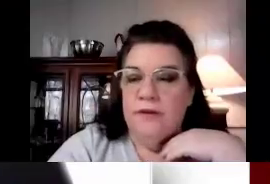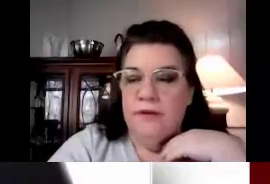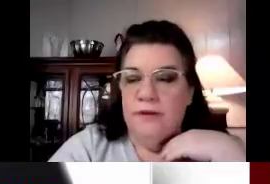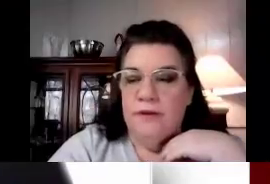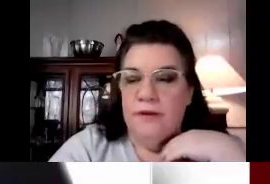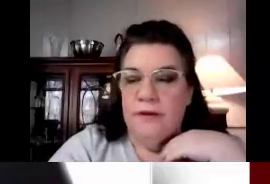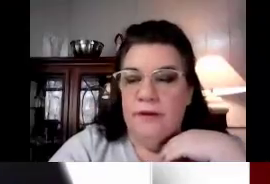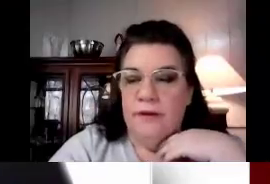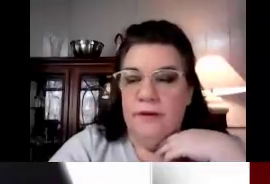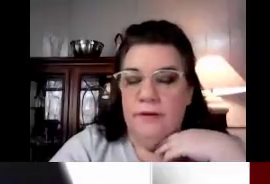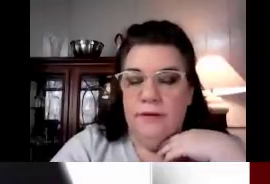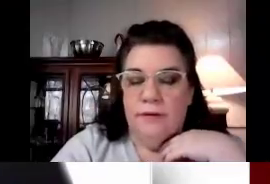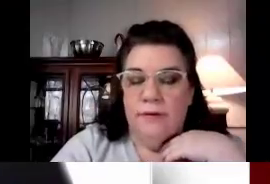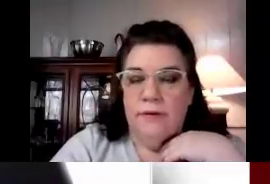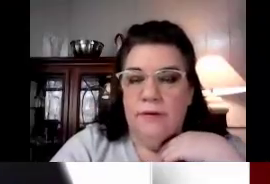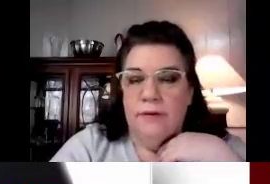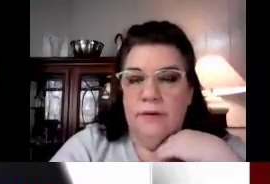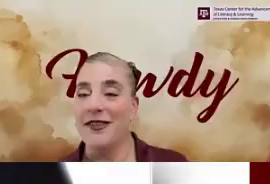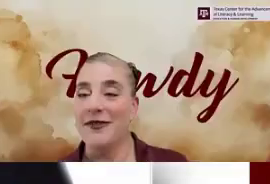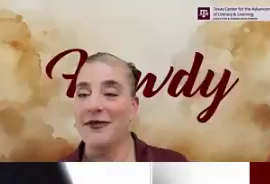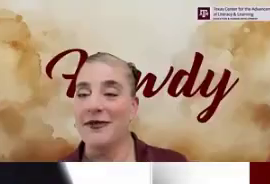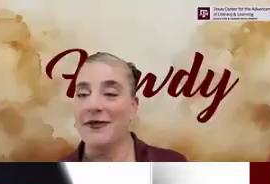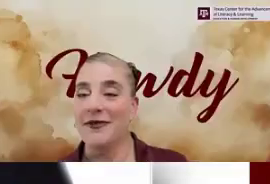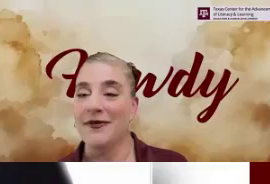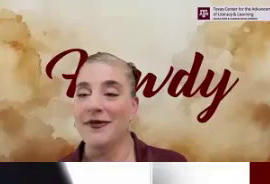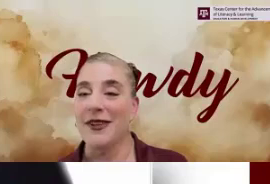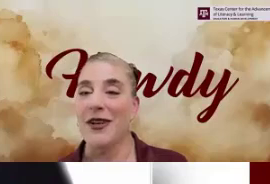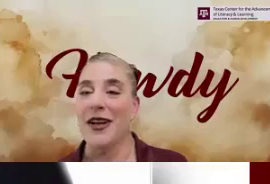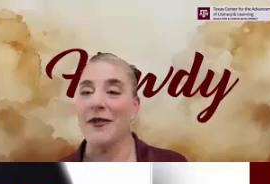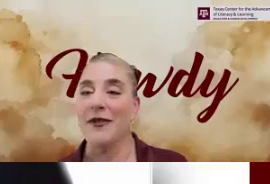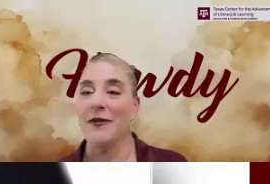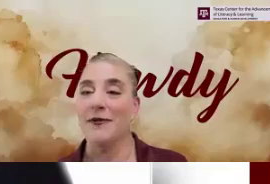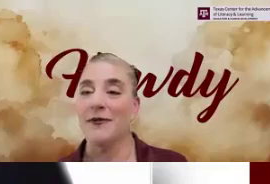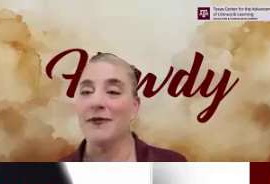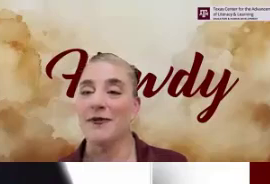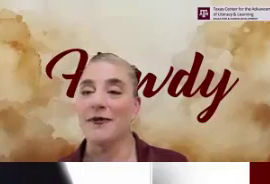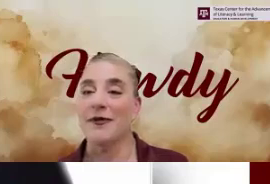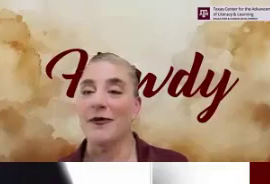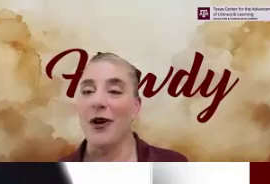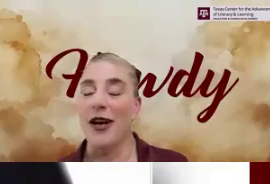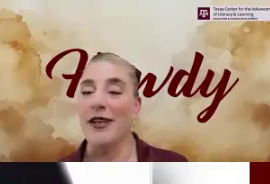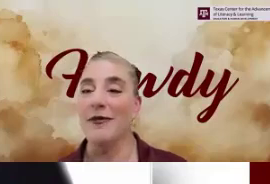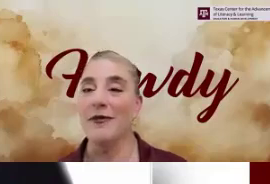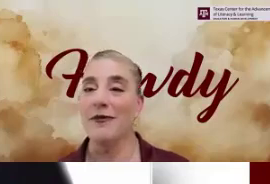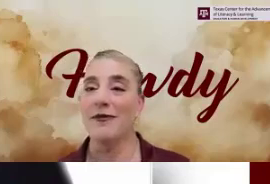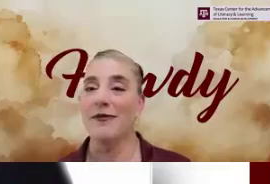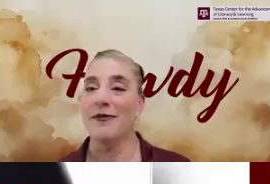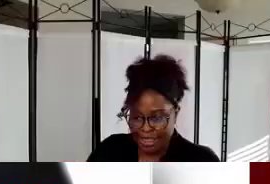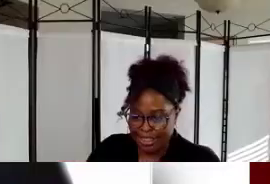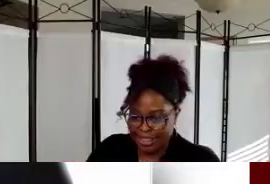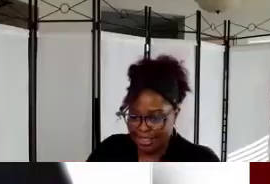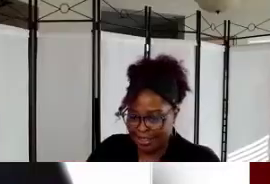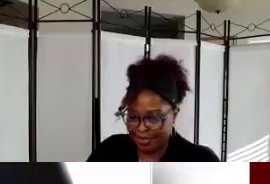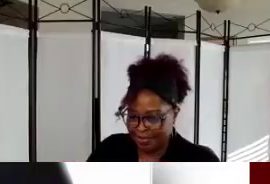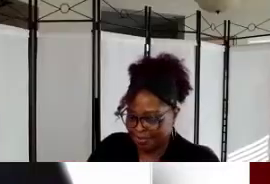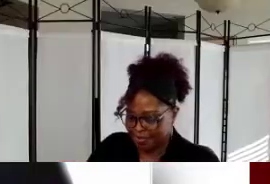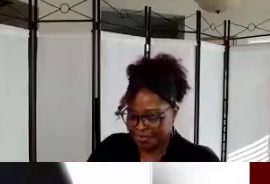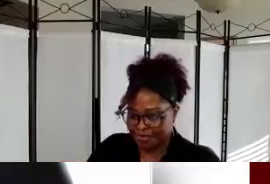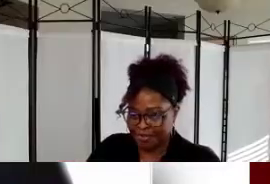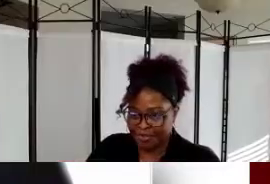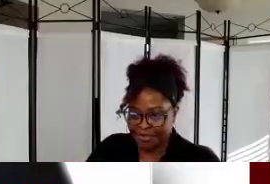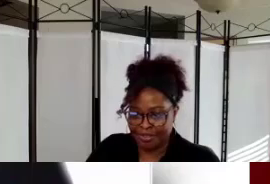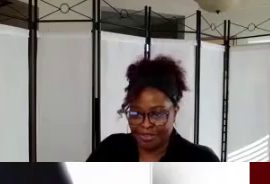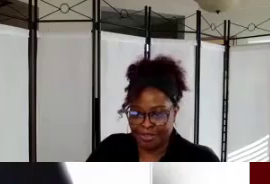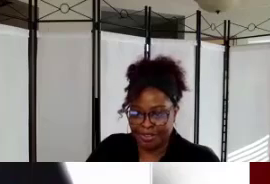good. Okay, Maxine, you ready? Yep. Okay. Ryan? Yes.